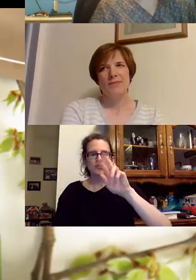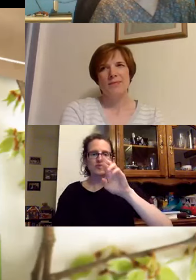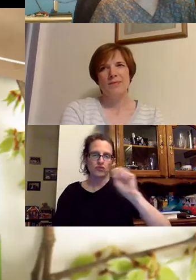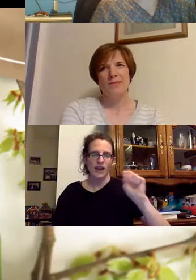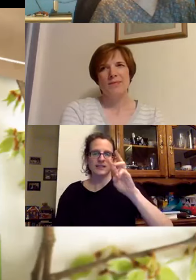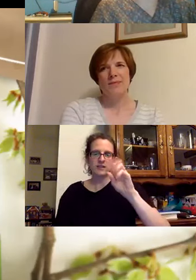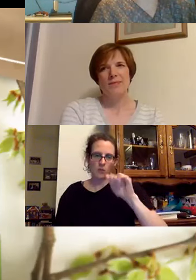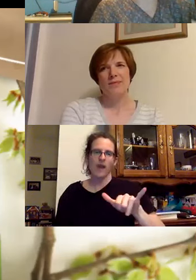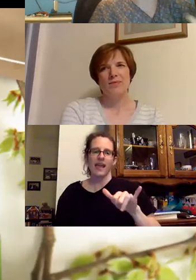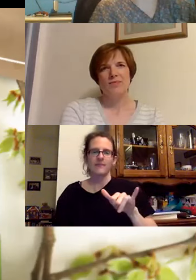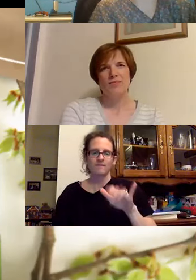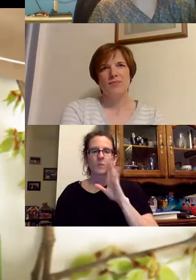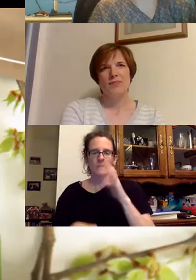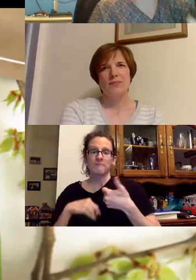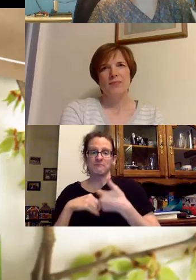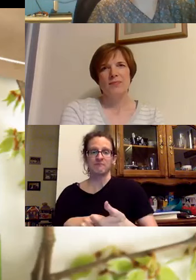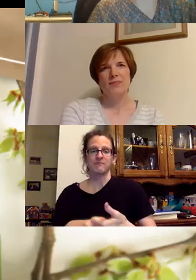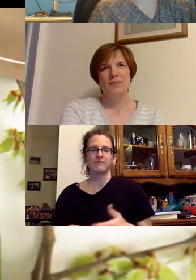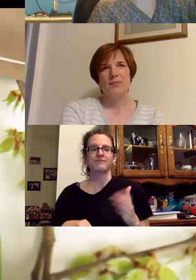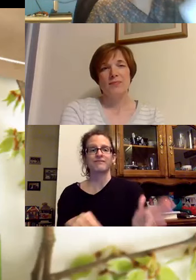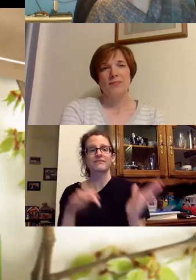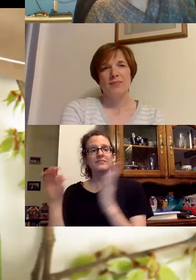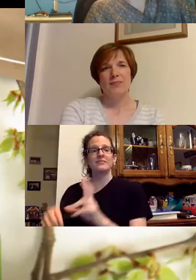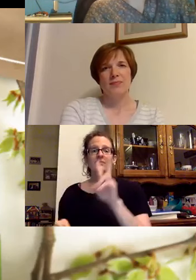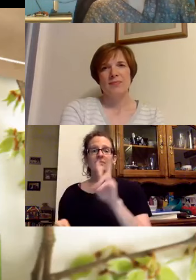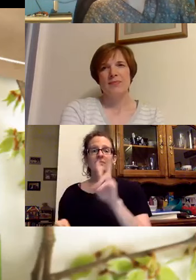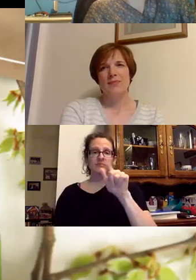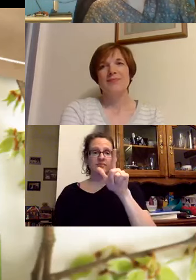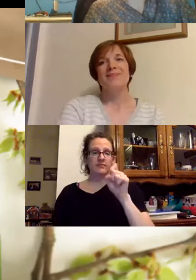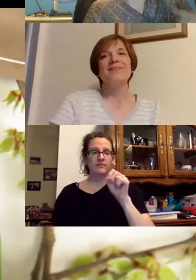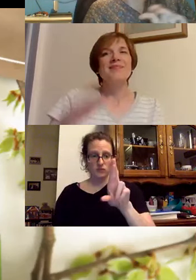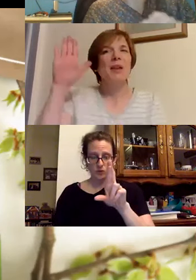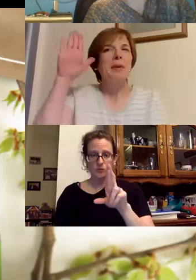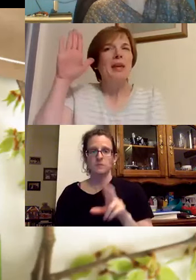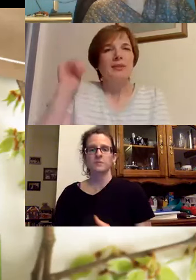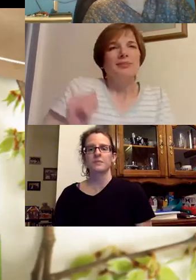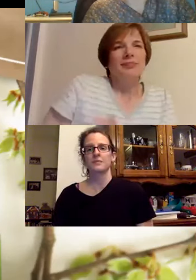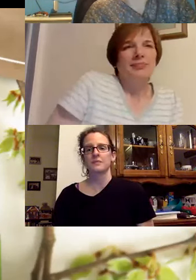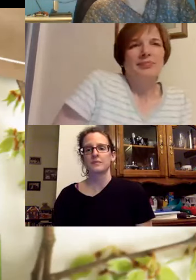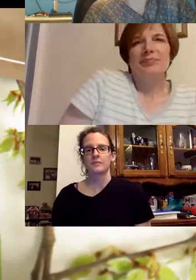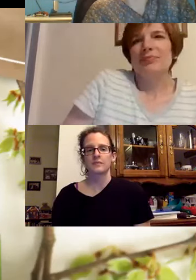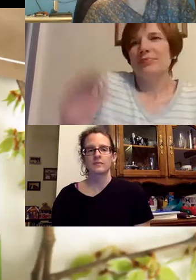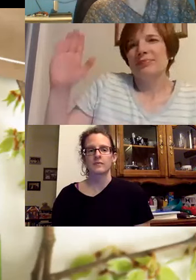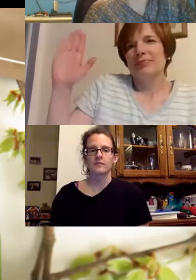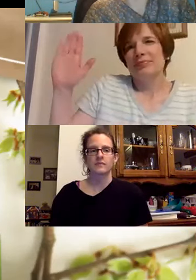Then we have Valor. Valor is up. Who has